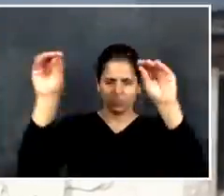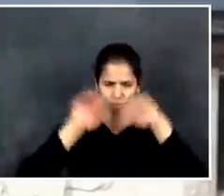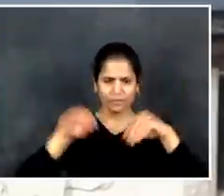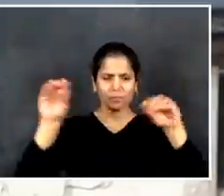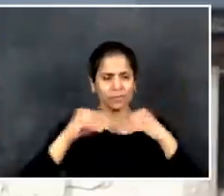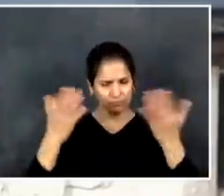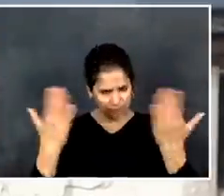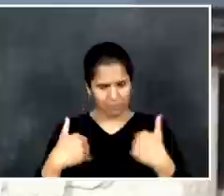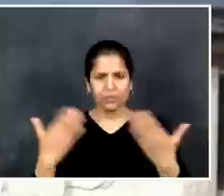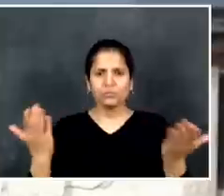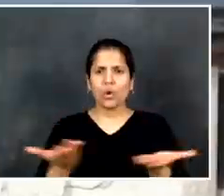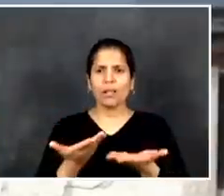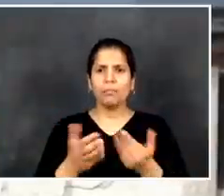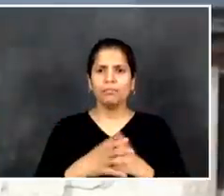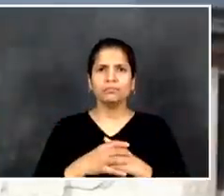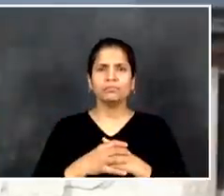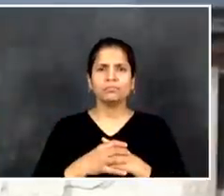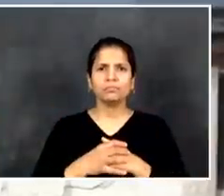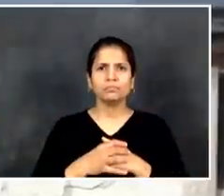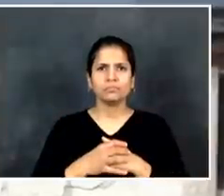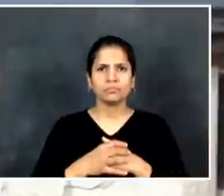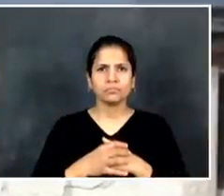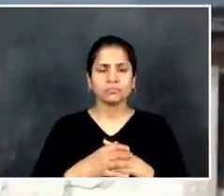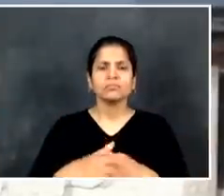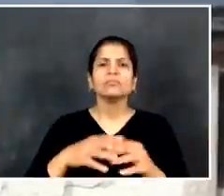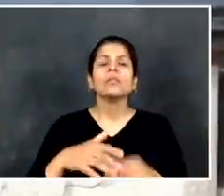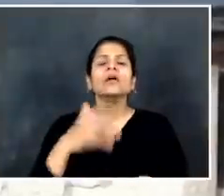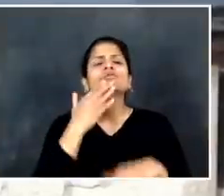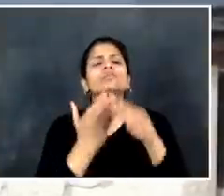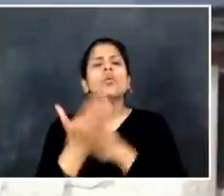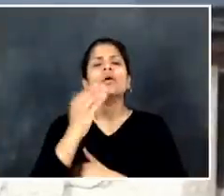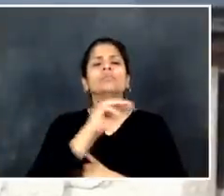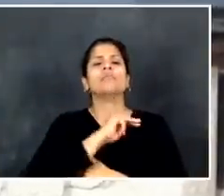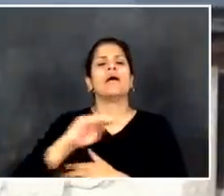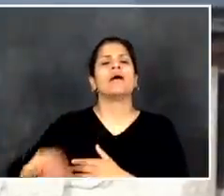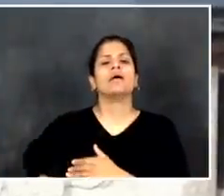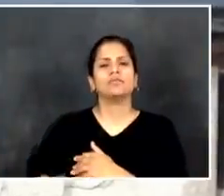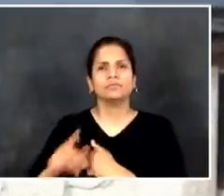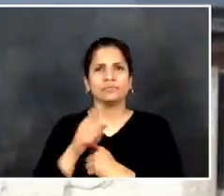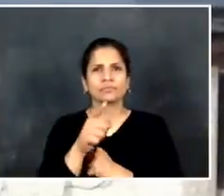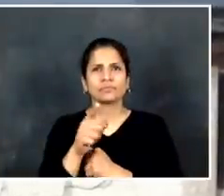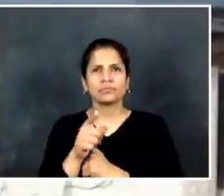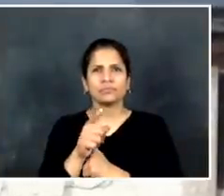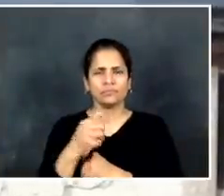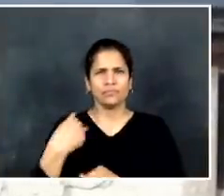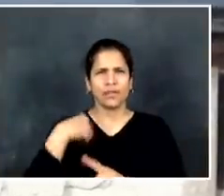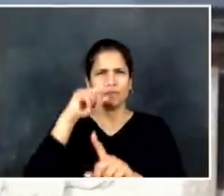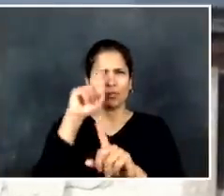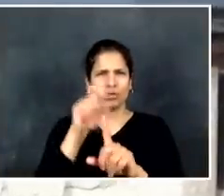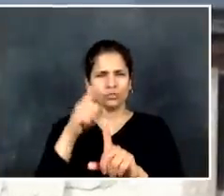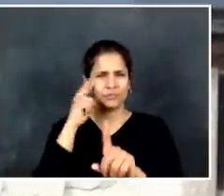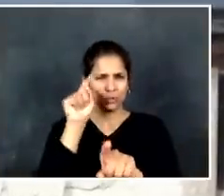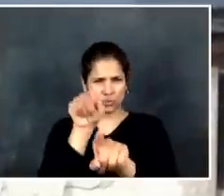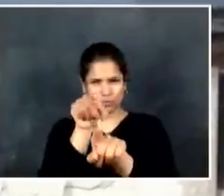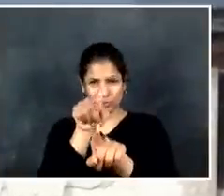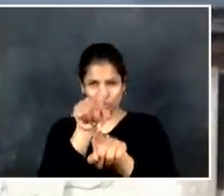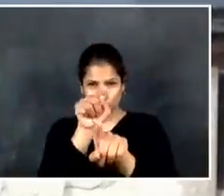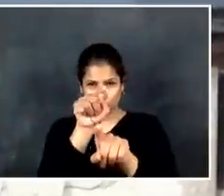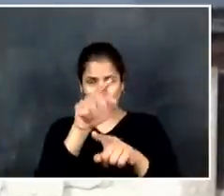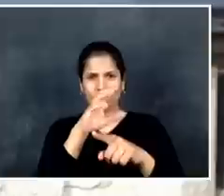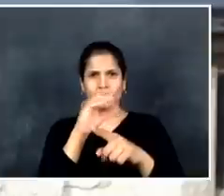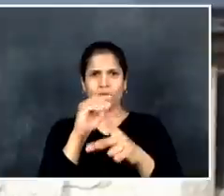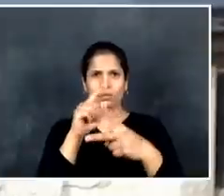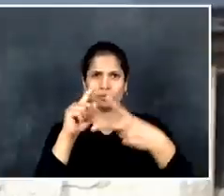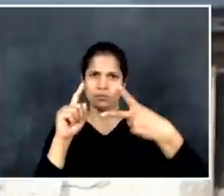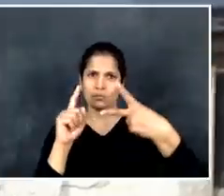for James Patchett, who I believe you said is on the call. First for you, I'm wondering if you regret not having